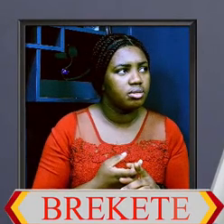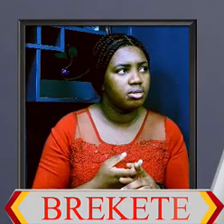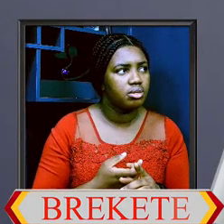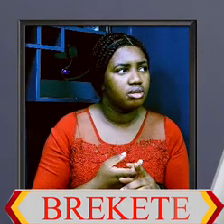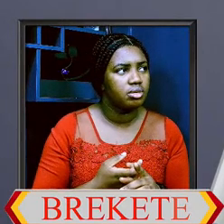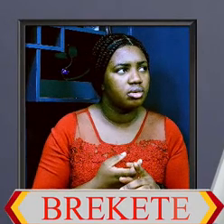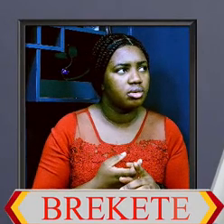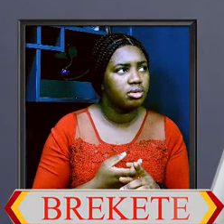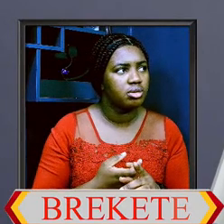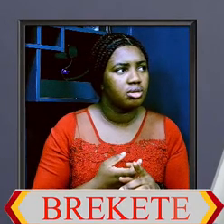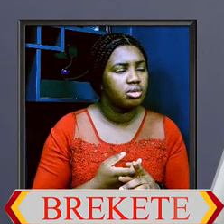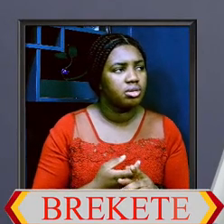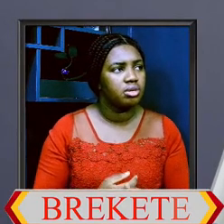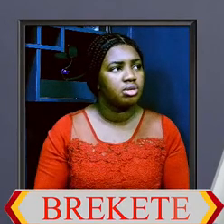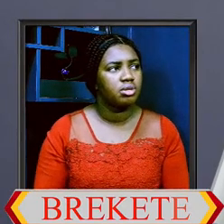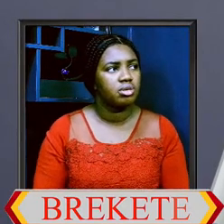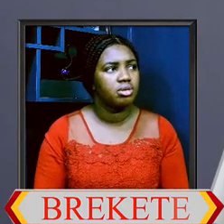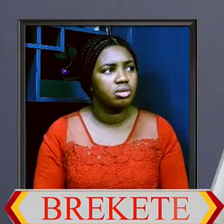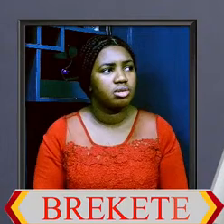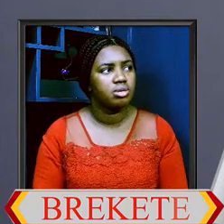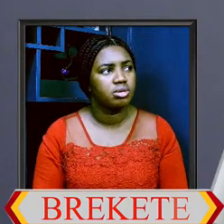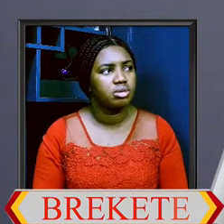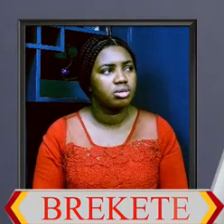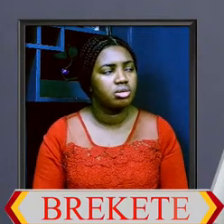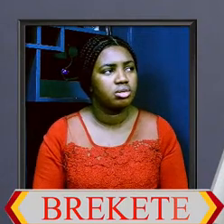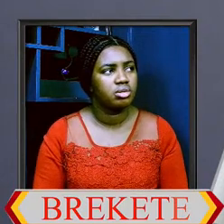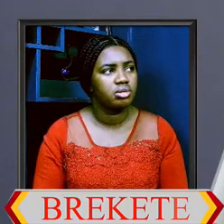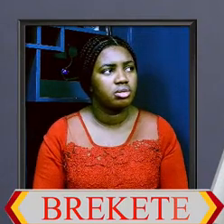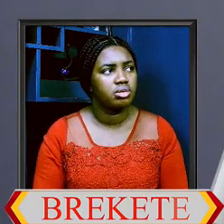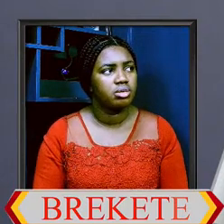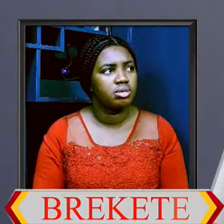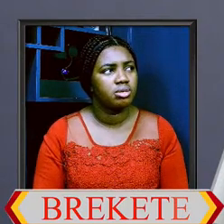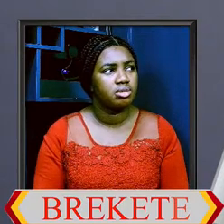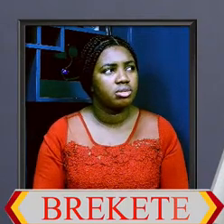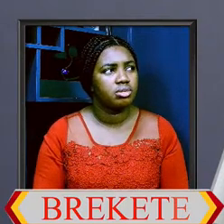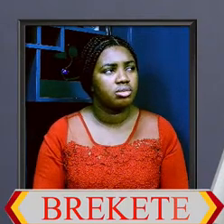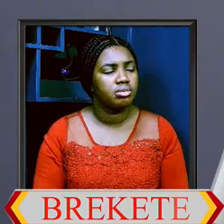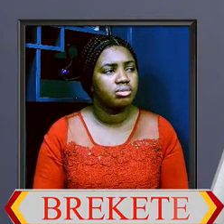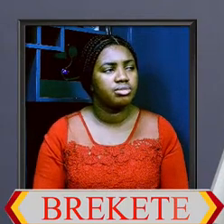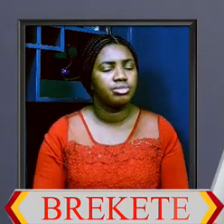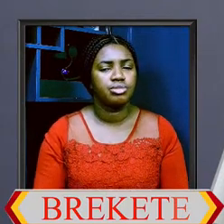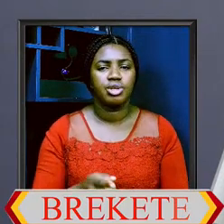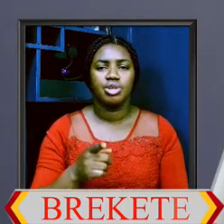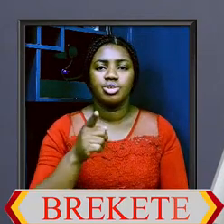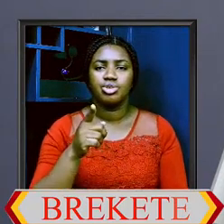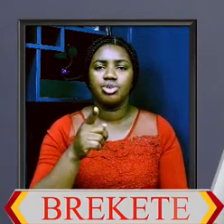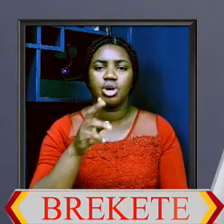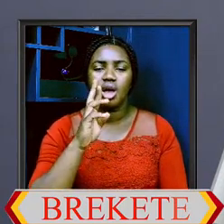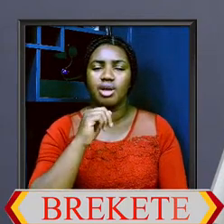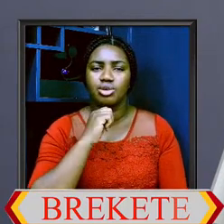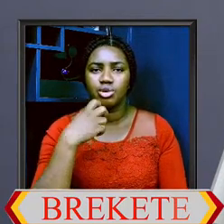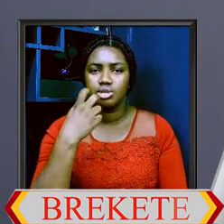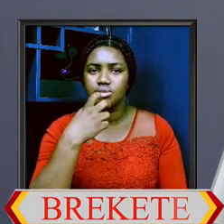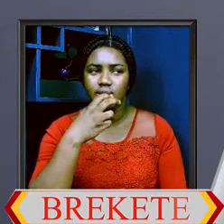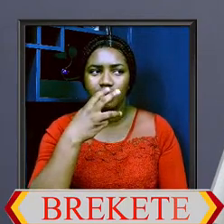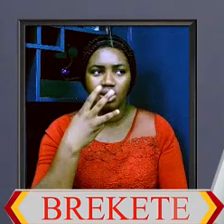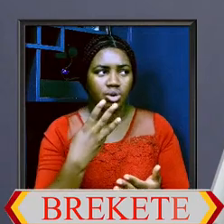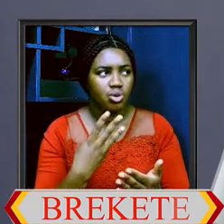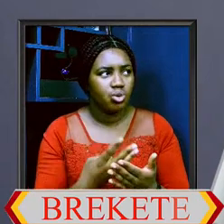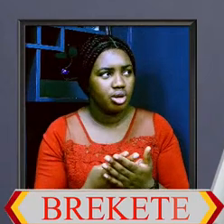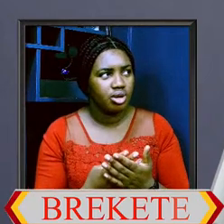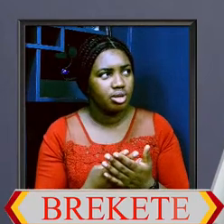from believe you me you are Whispering I go pick another call now position the phone properly you know some people they make one